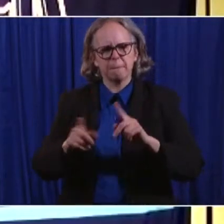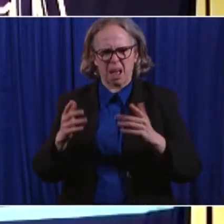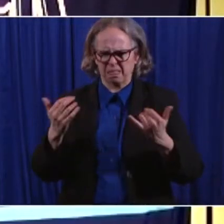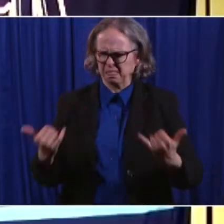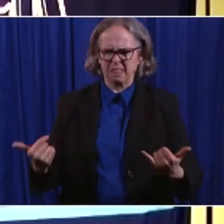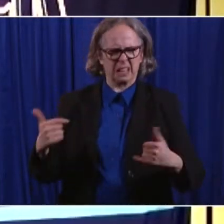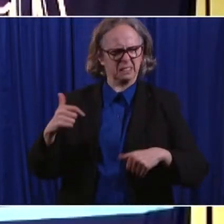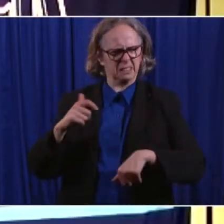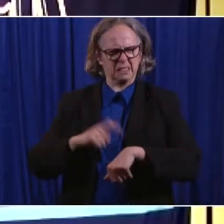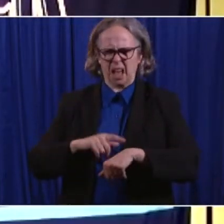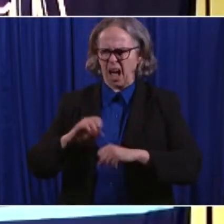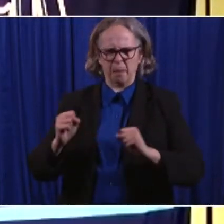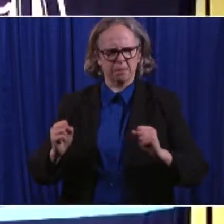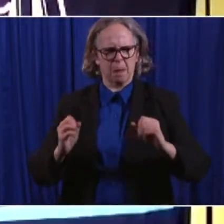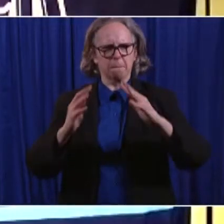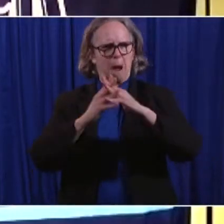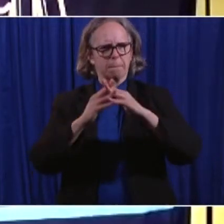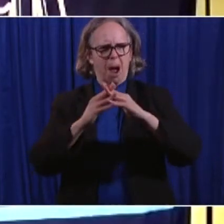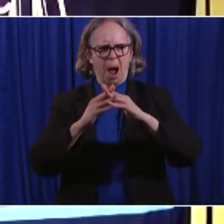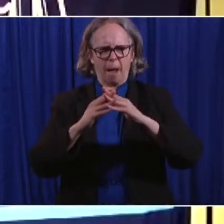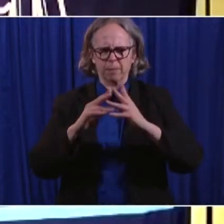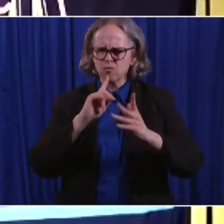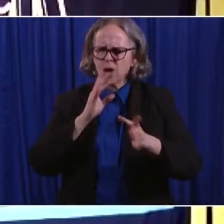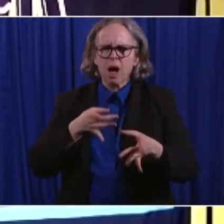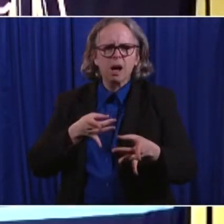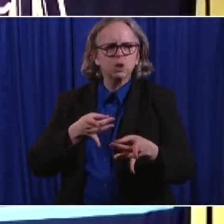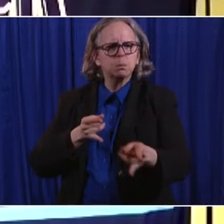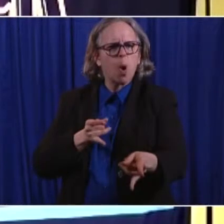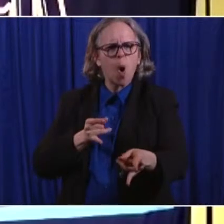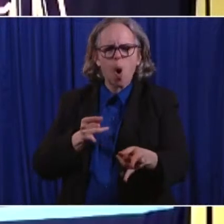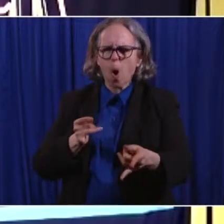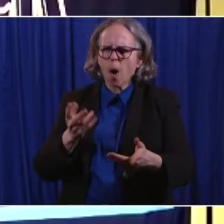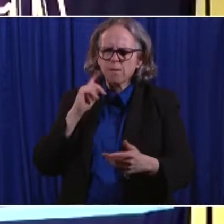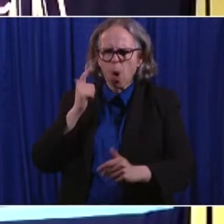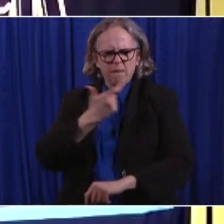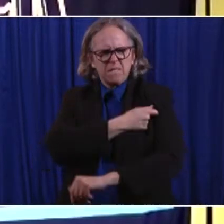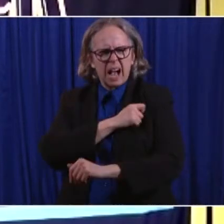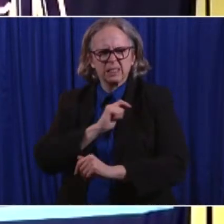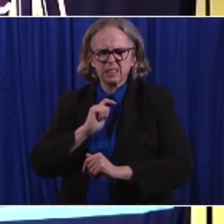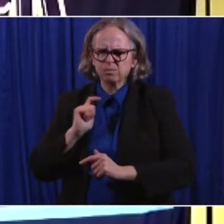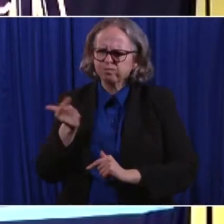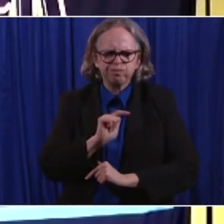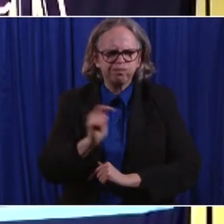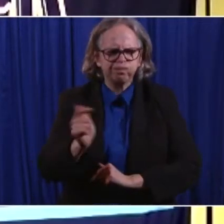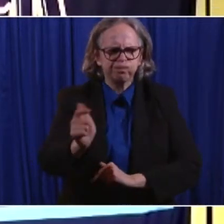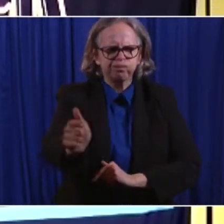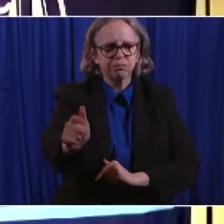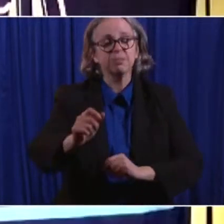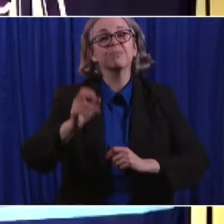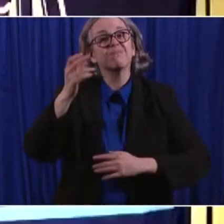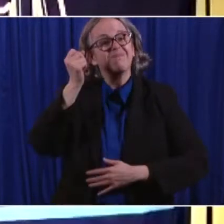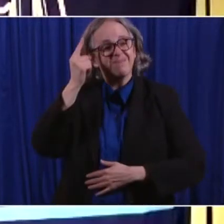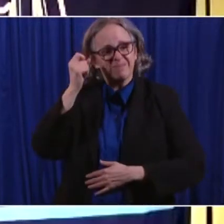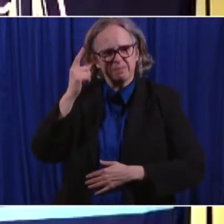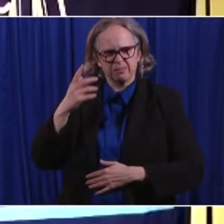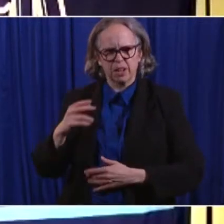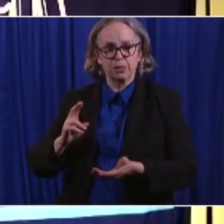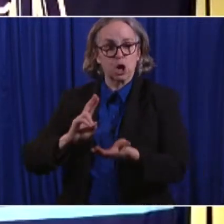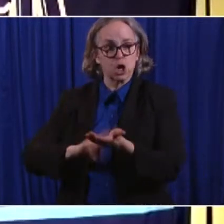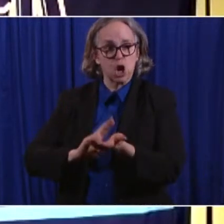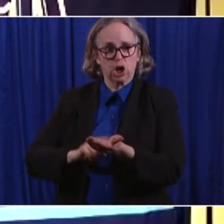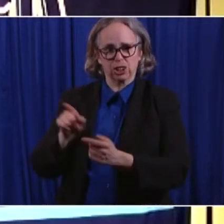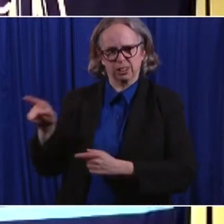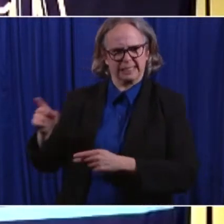people through. Also, I might mention Health Commissioner Jim Watkins is here today. He's done a great job